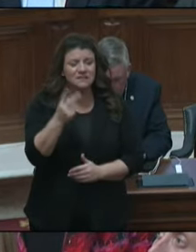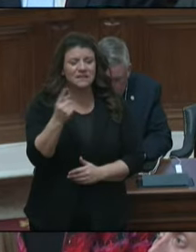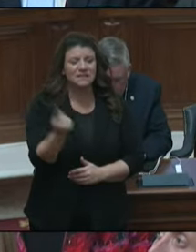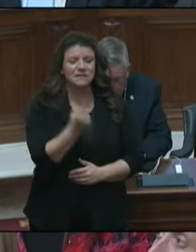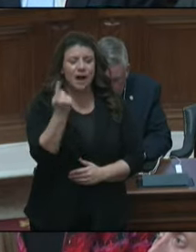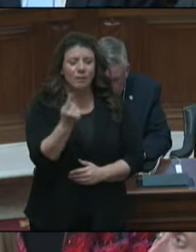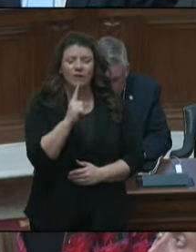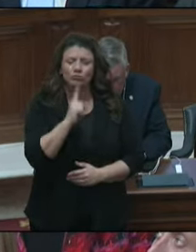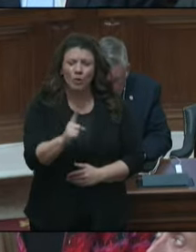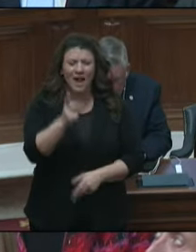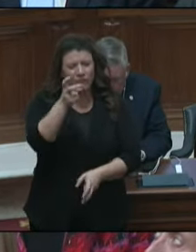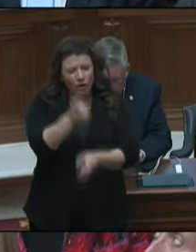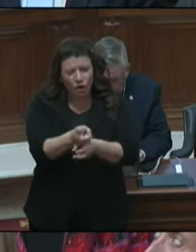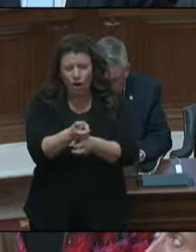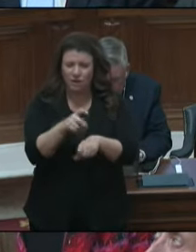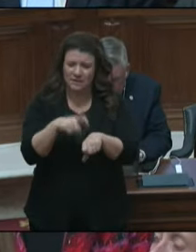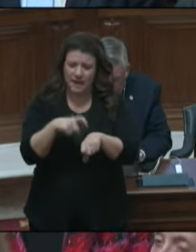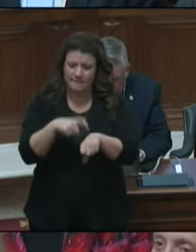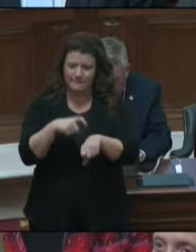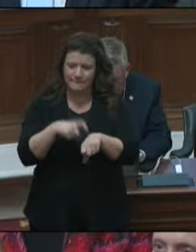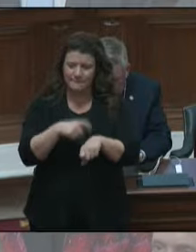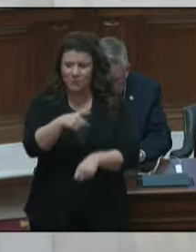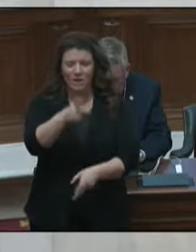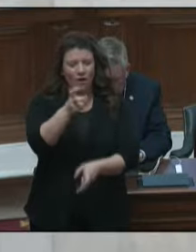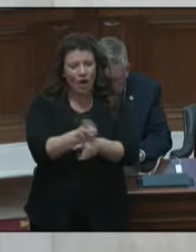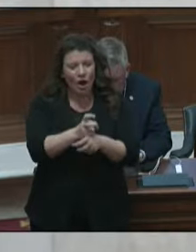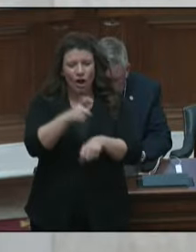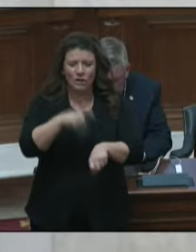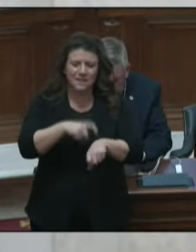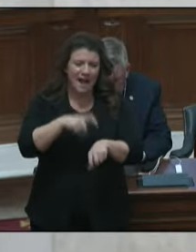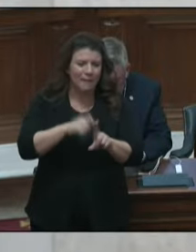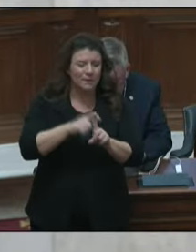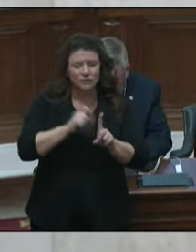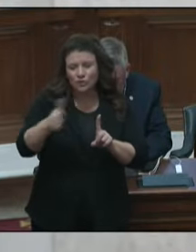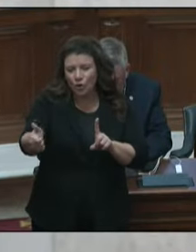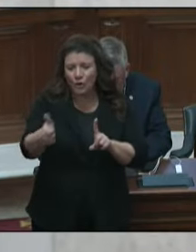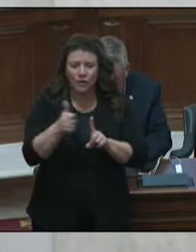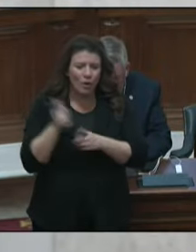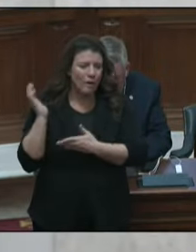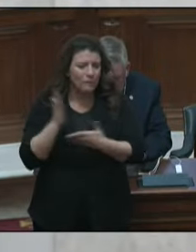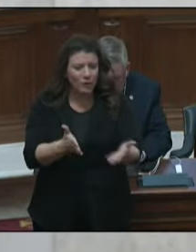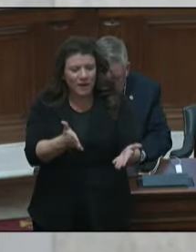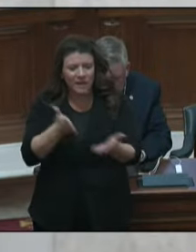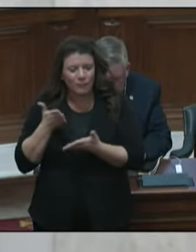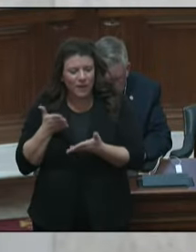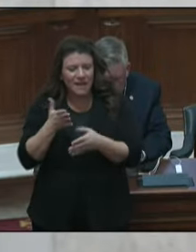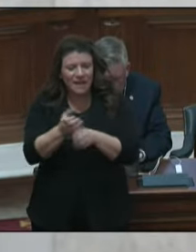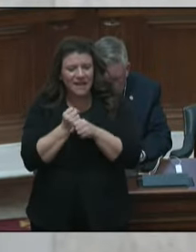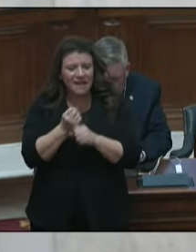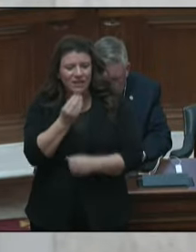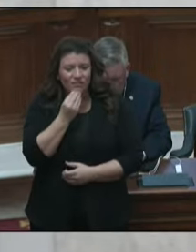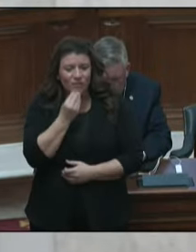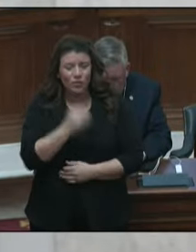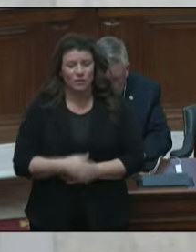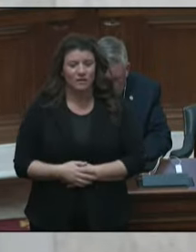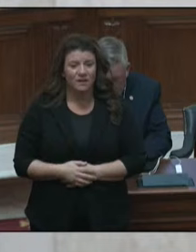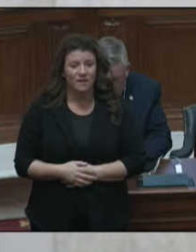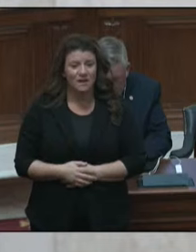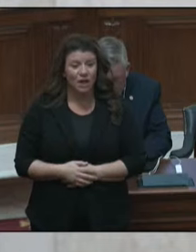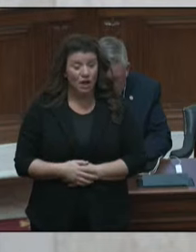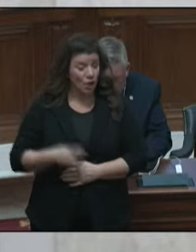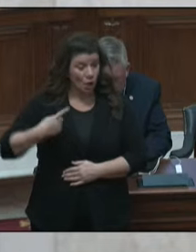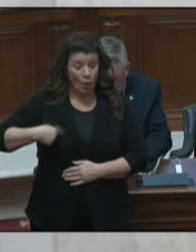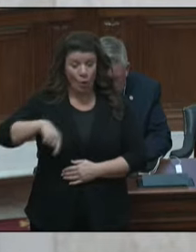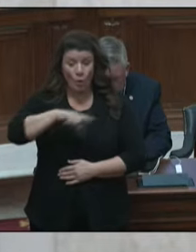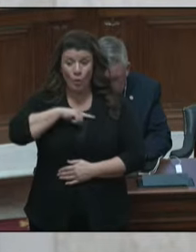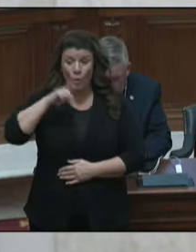that's really having a hard time. They're having a hard time getting food to. We have got, with